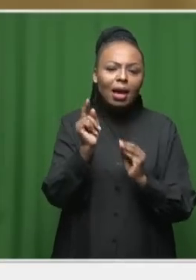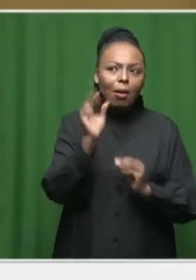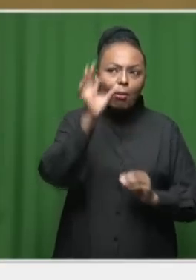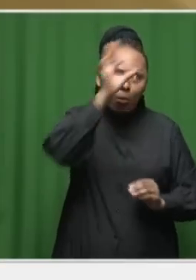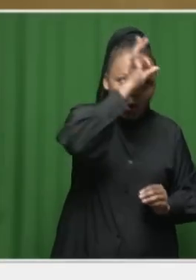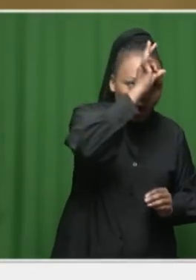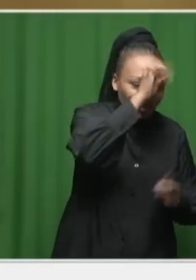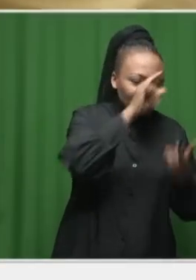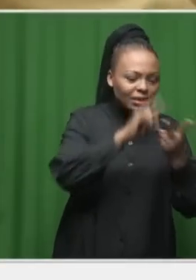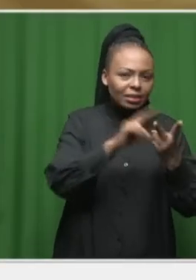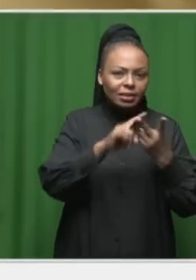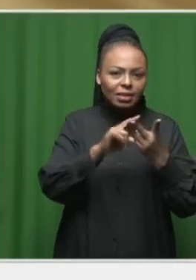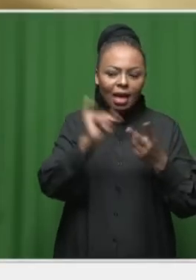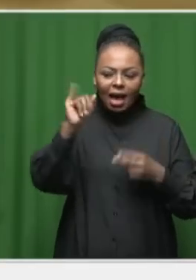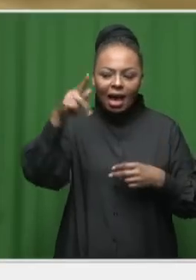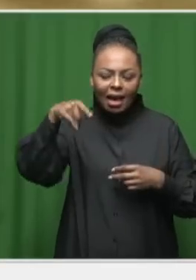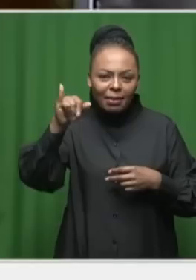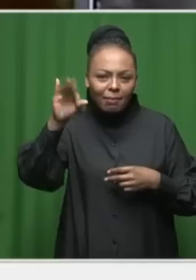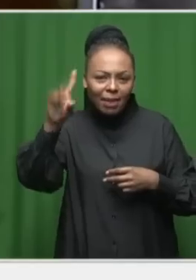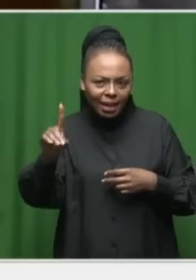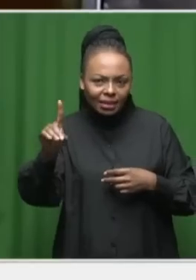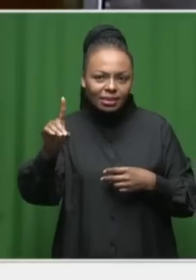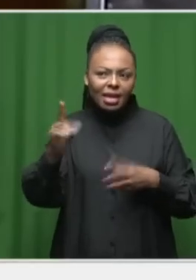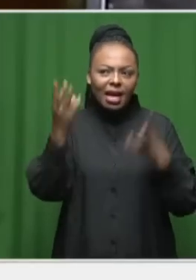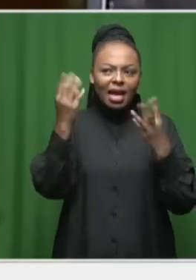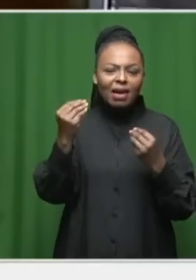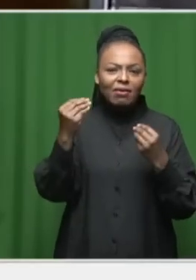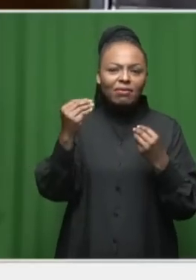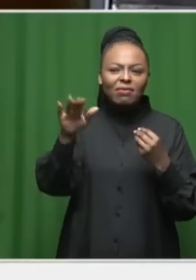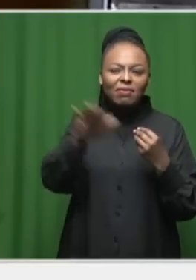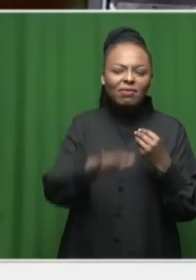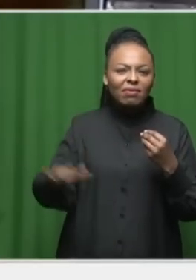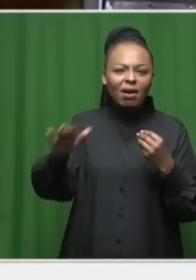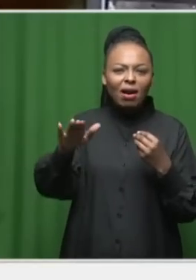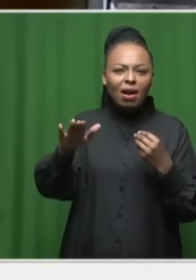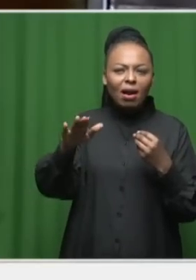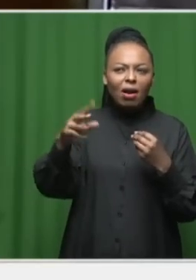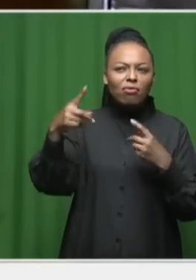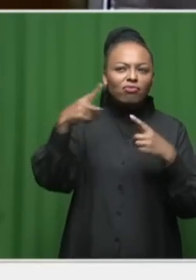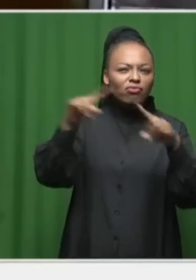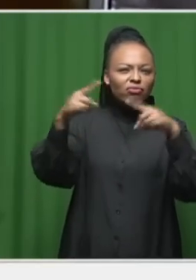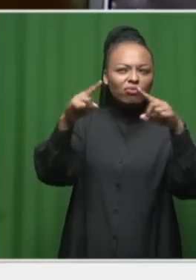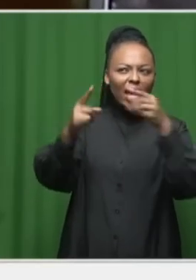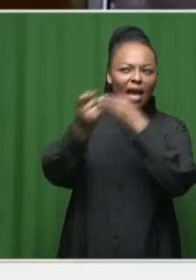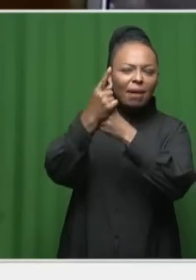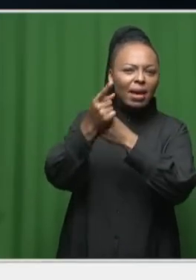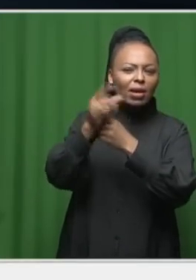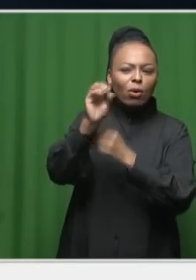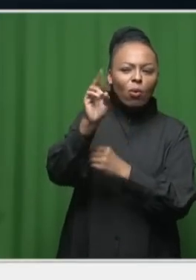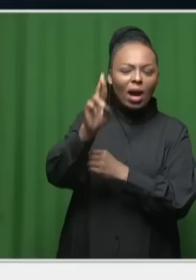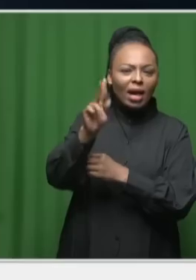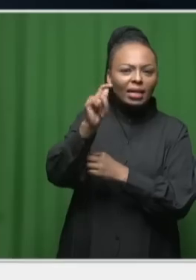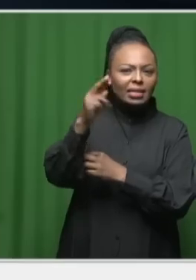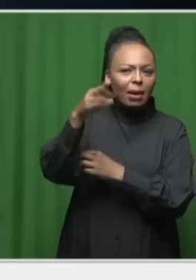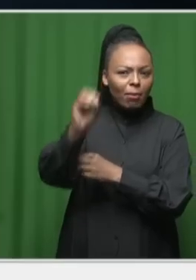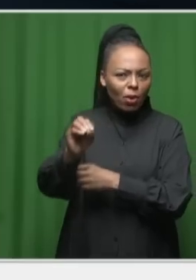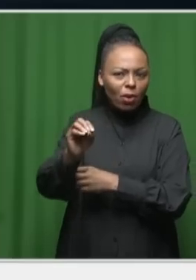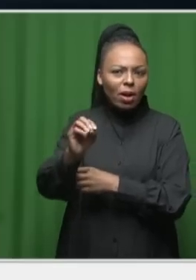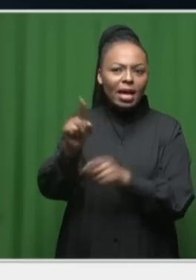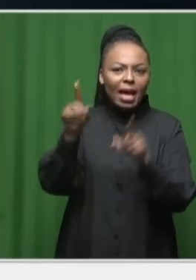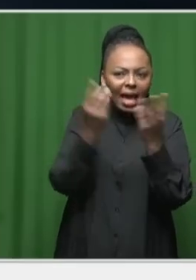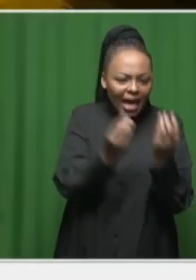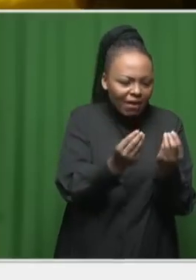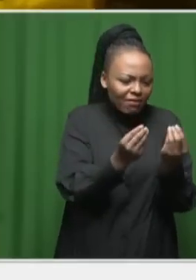IPID were in some sort of turf war at OR Tambo. But during that same portfolio committee meeting, there